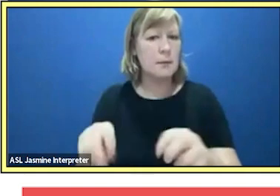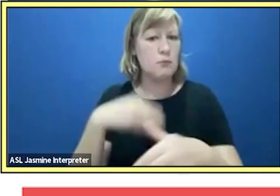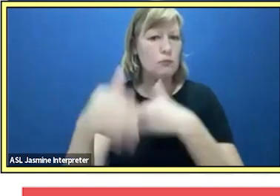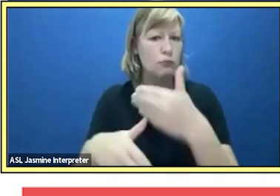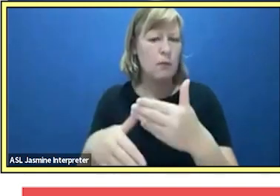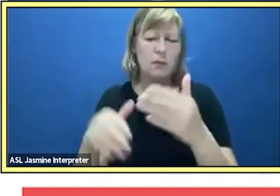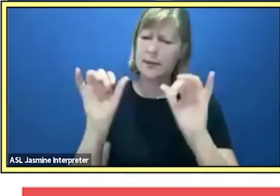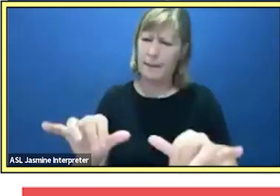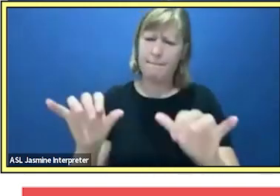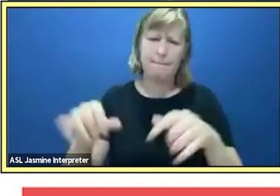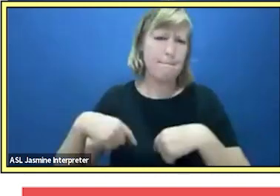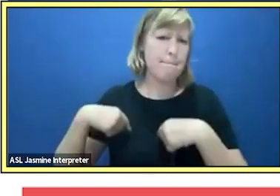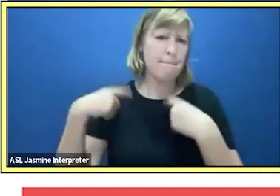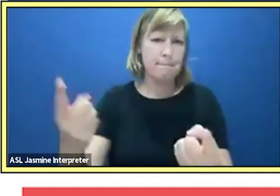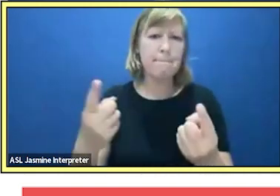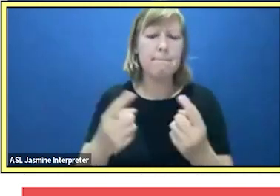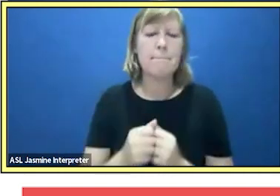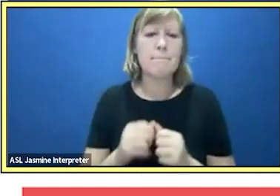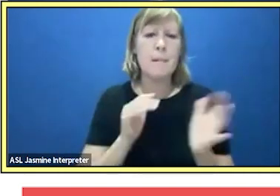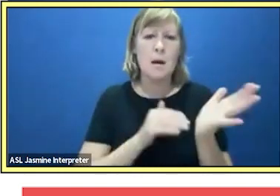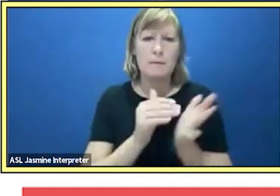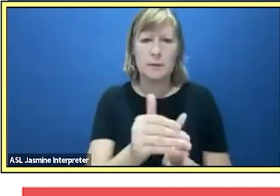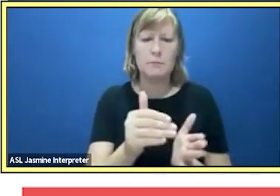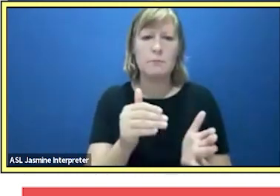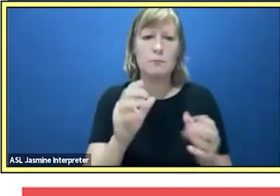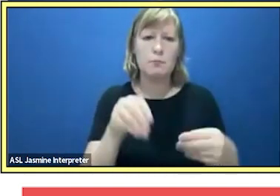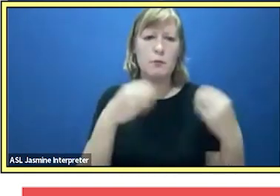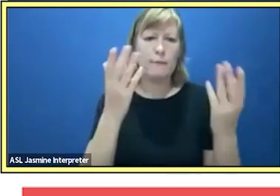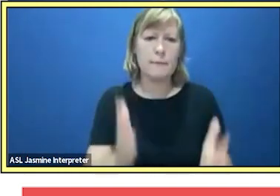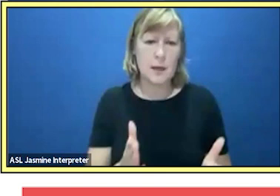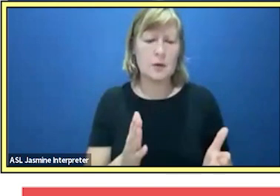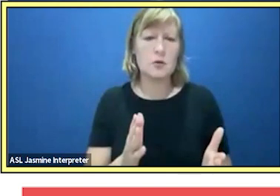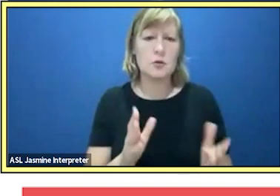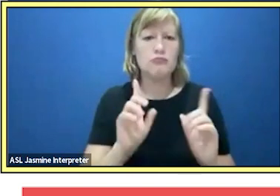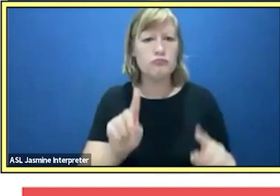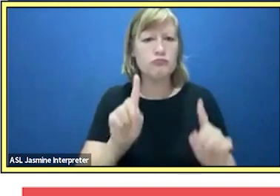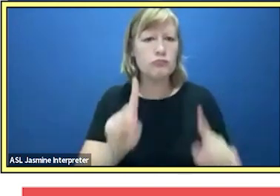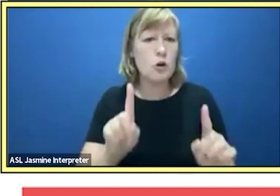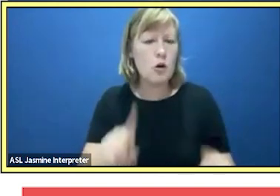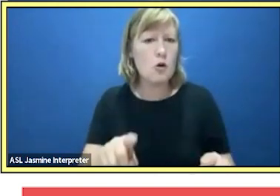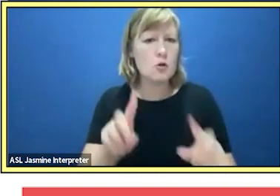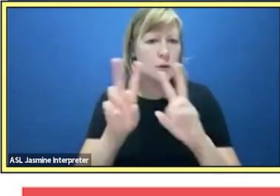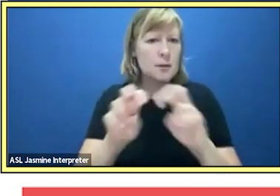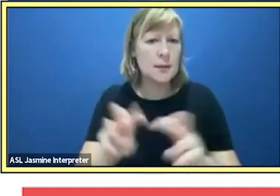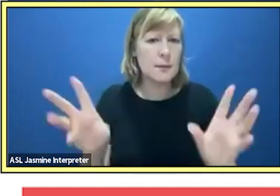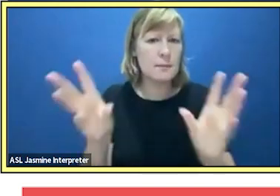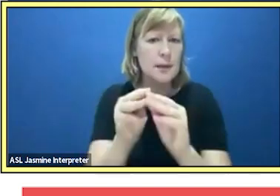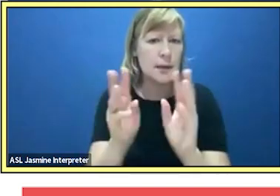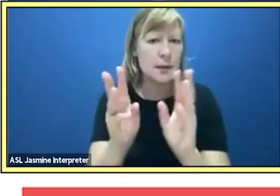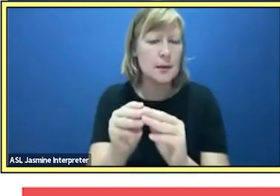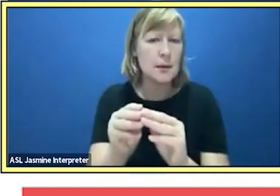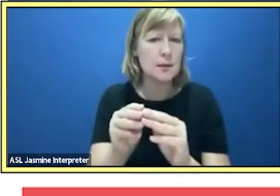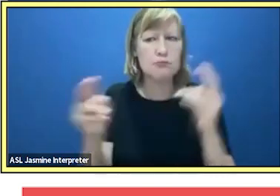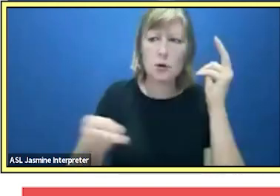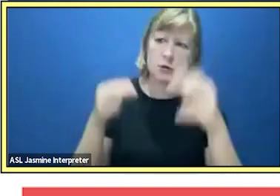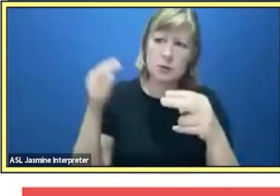assessment process, as they always have. So often providers attend those assessment meetings with participants to